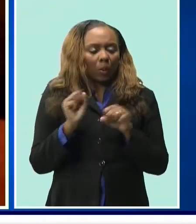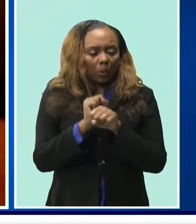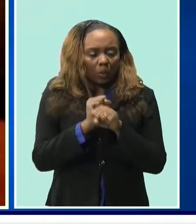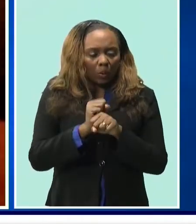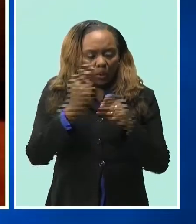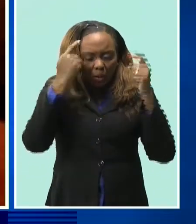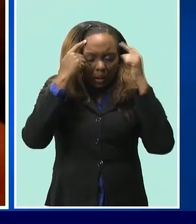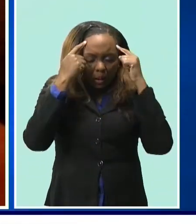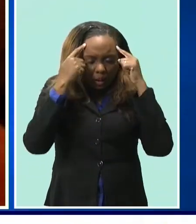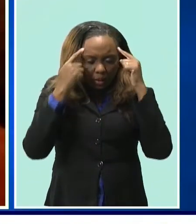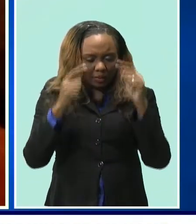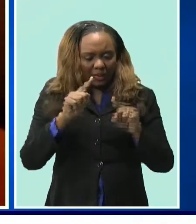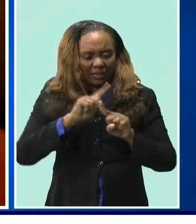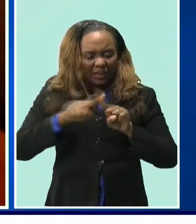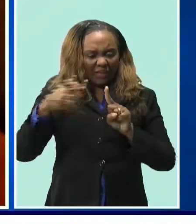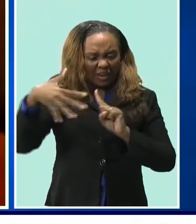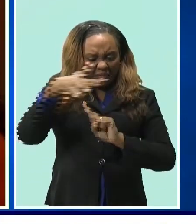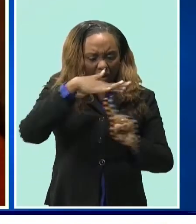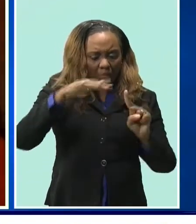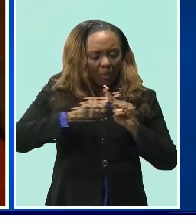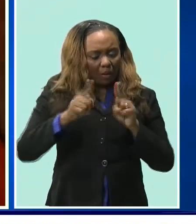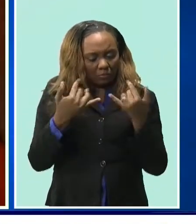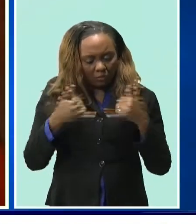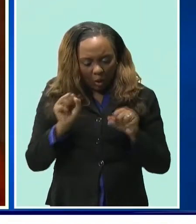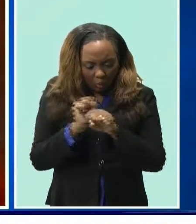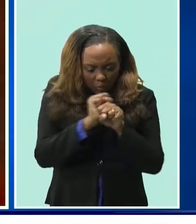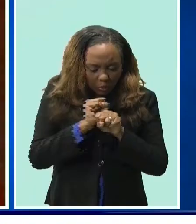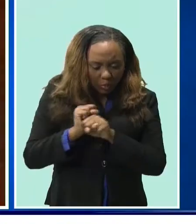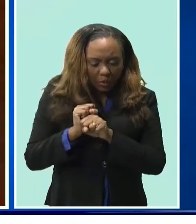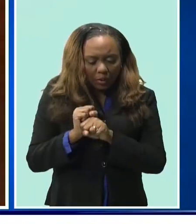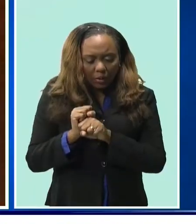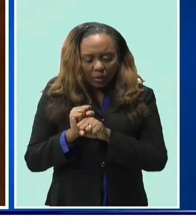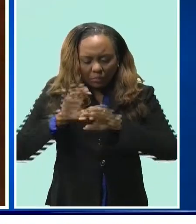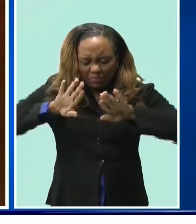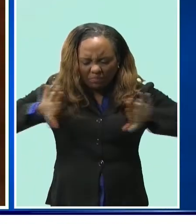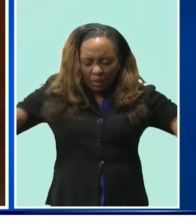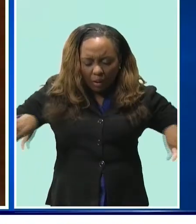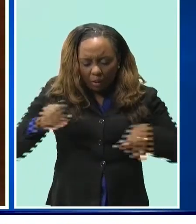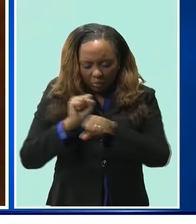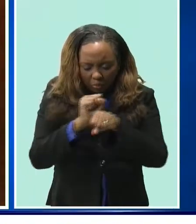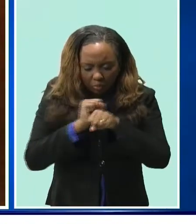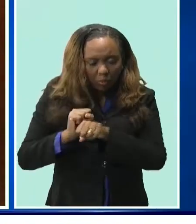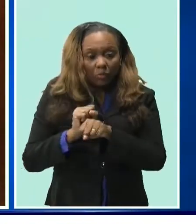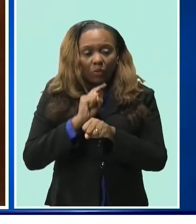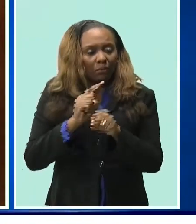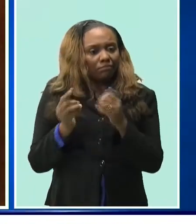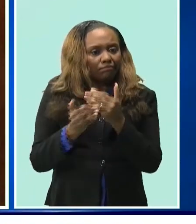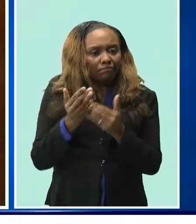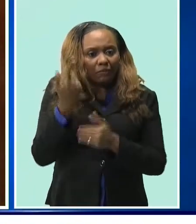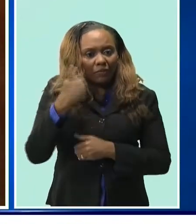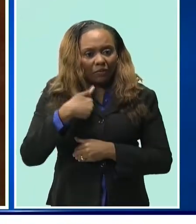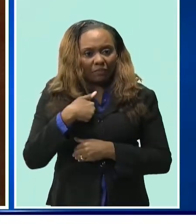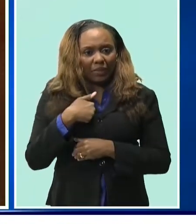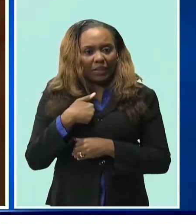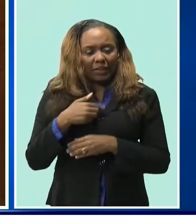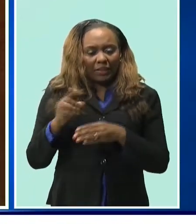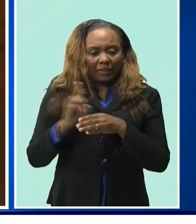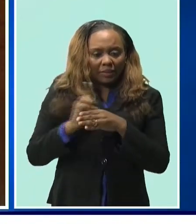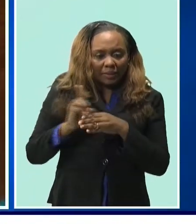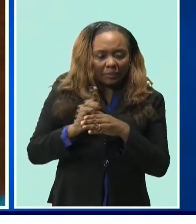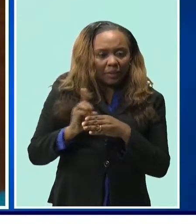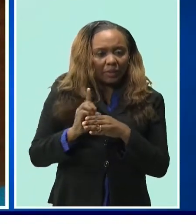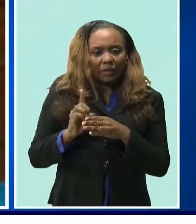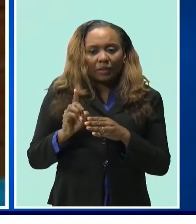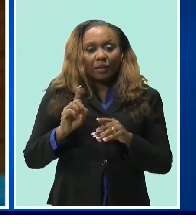I'm just in a different environment, but I am still at work. And with that, it was fairly easy for me to discipline, but you cannot